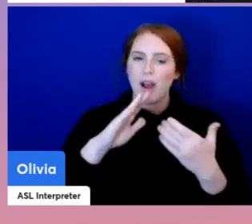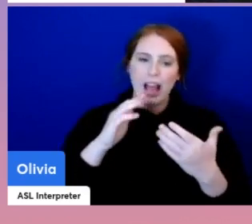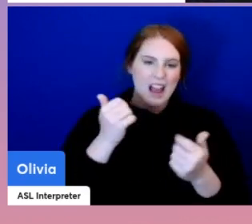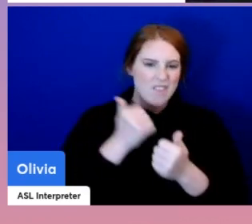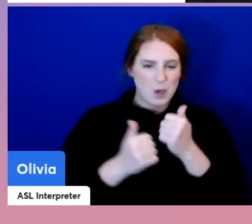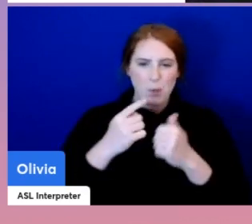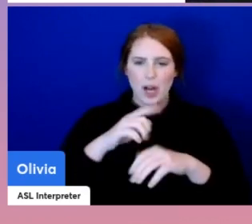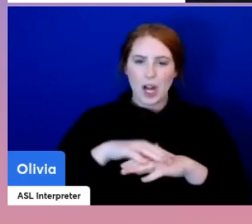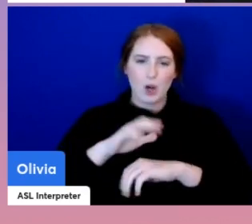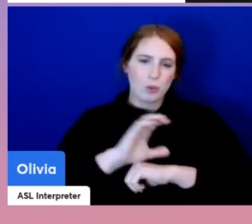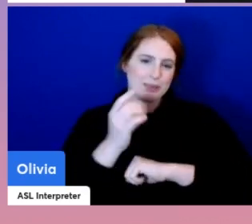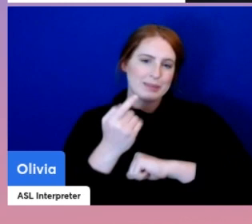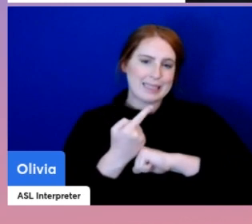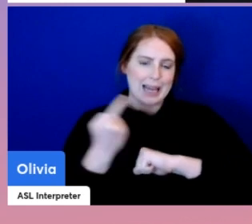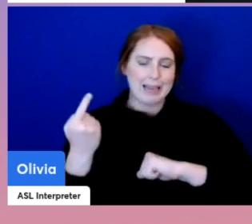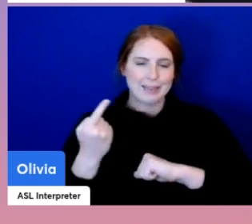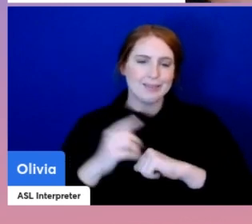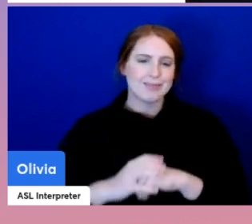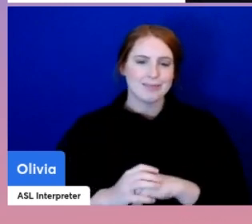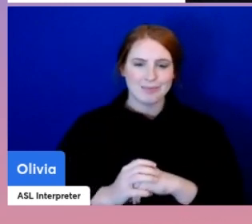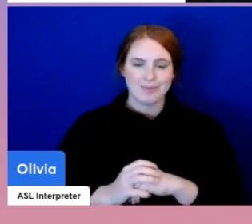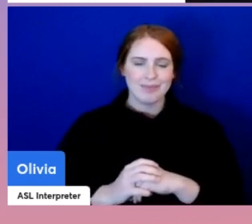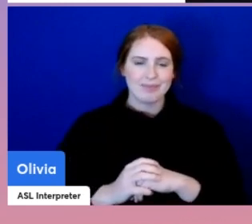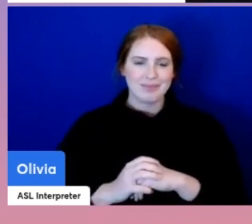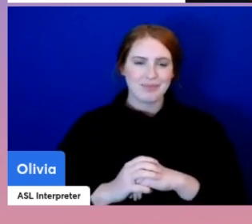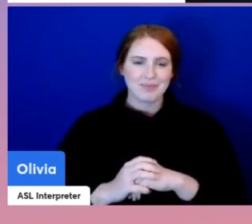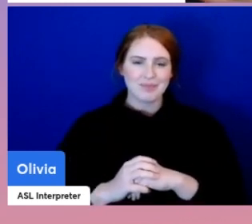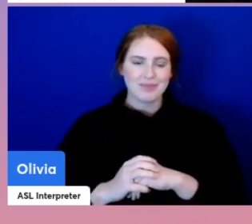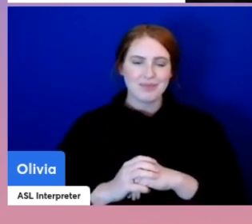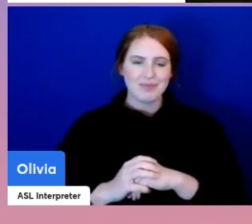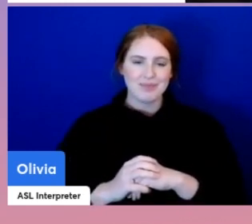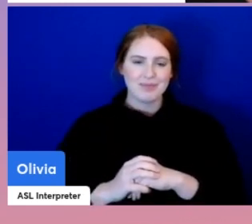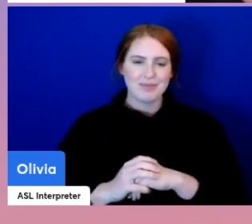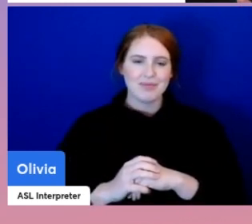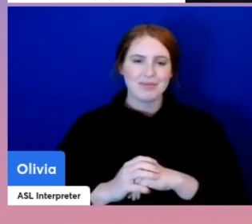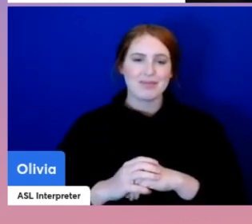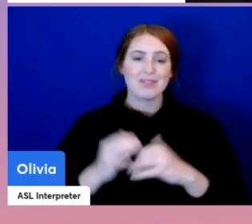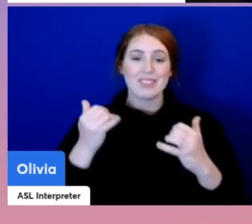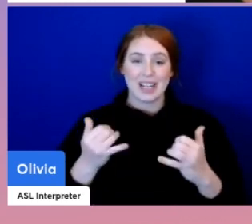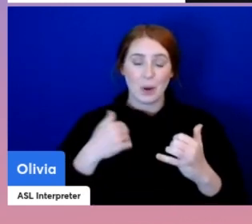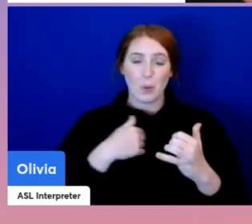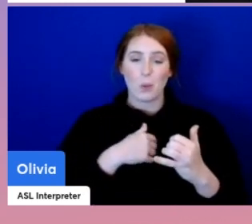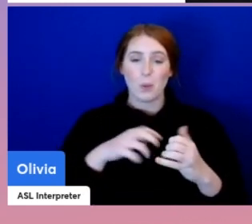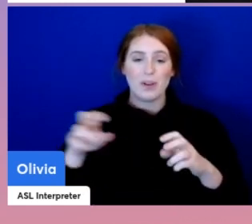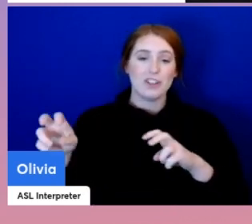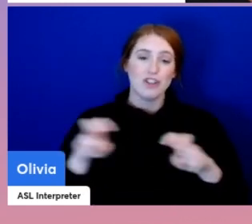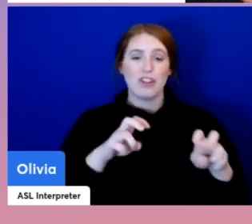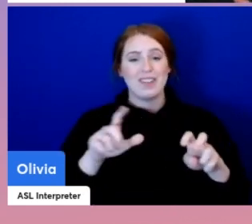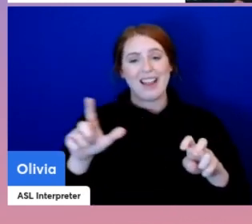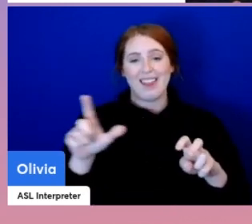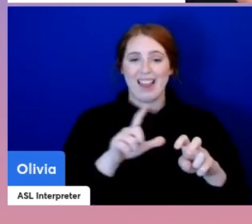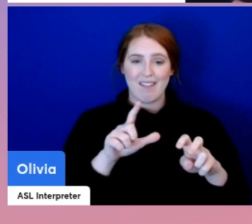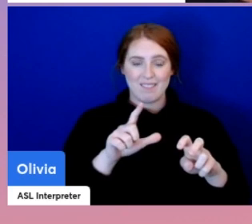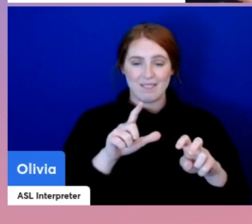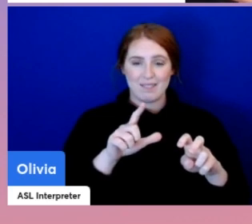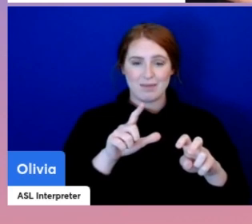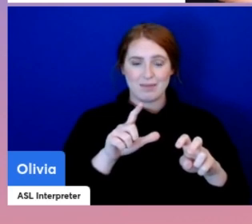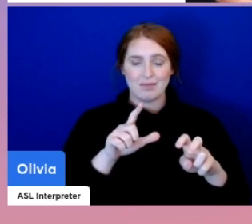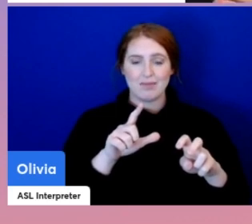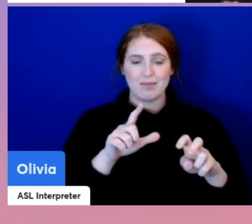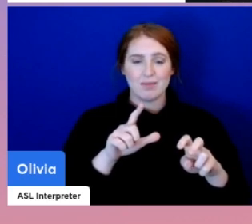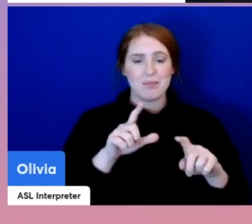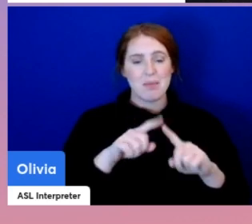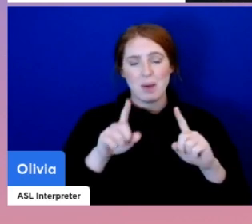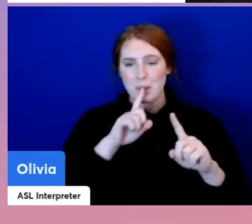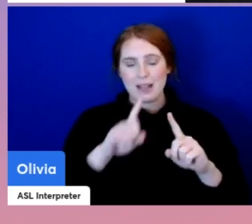the next stage of this process? We've shifted left our security paradigm that enables developers to produce secure artifacts themselves. But at the end of the